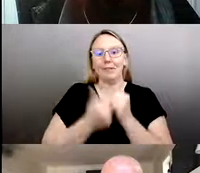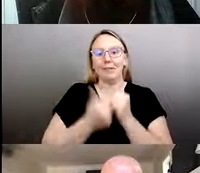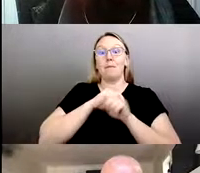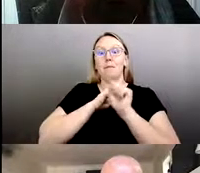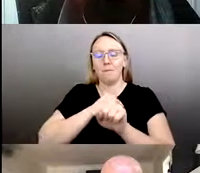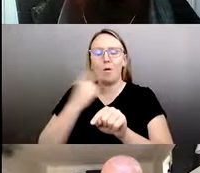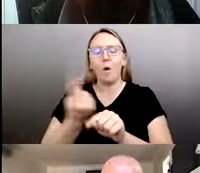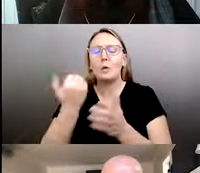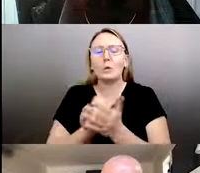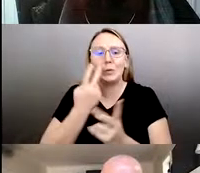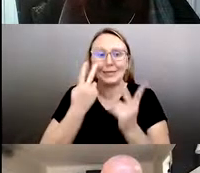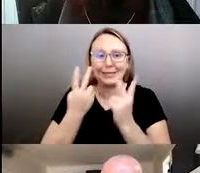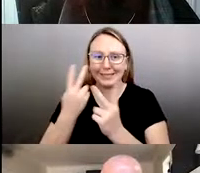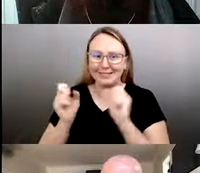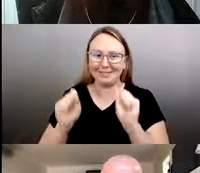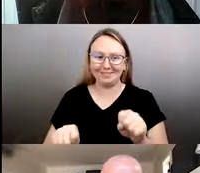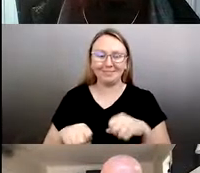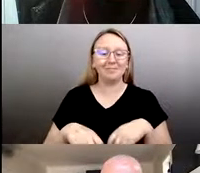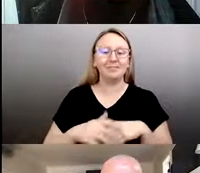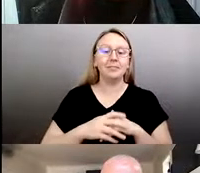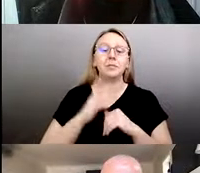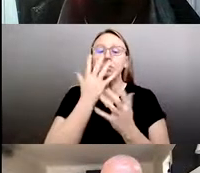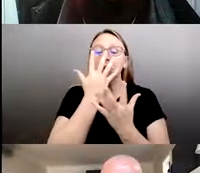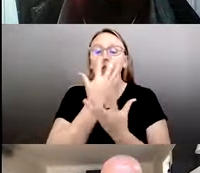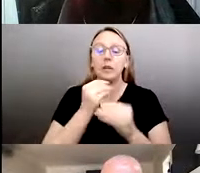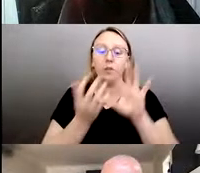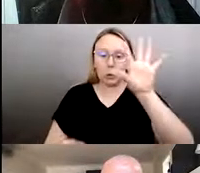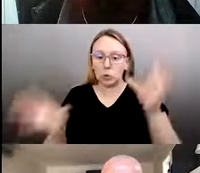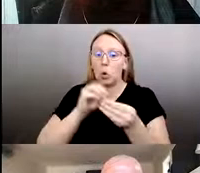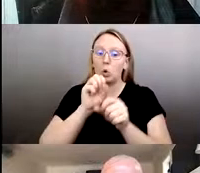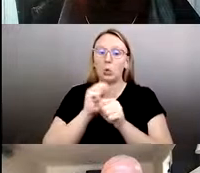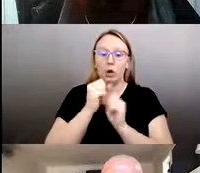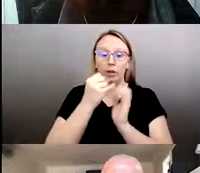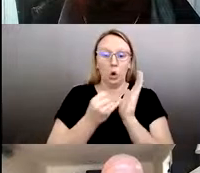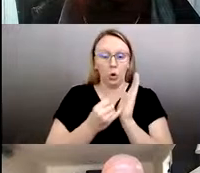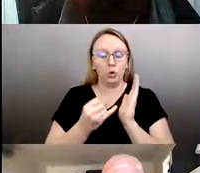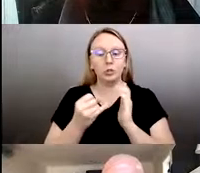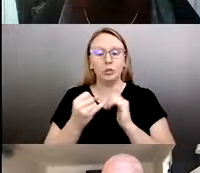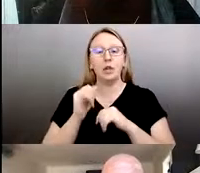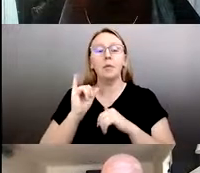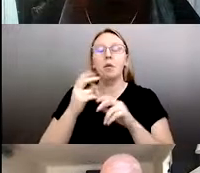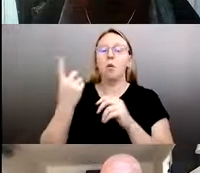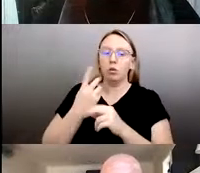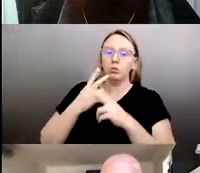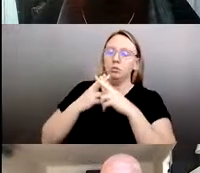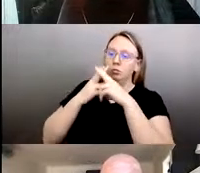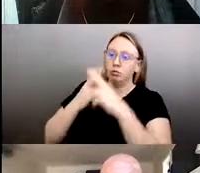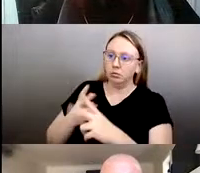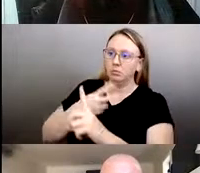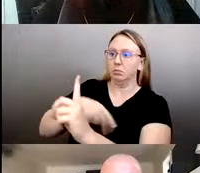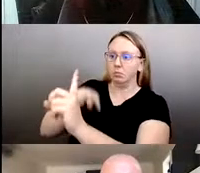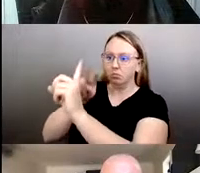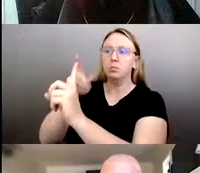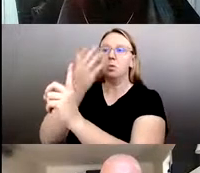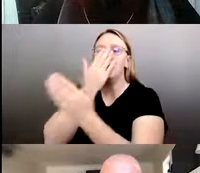This is a total work of art created by an artist who could be irreverent, but also revered and reveled in the